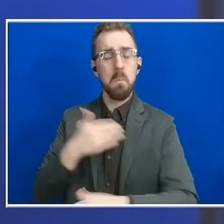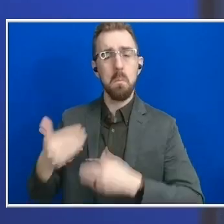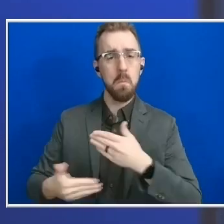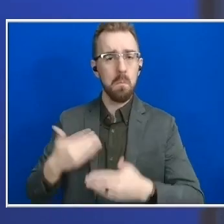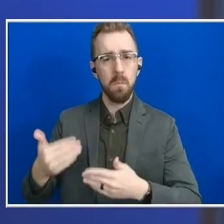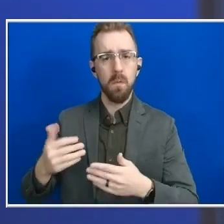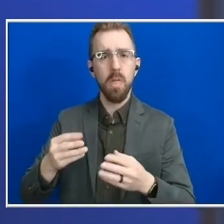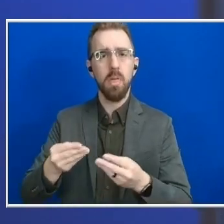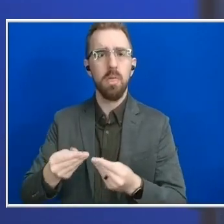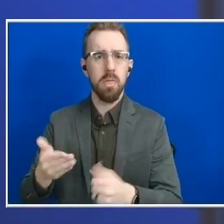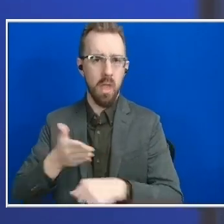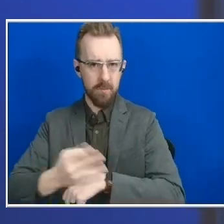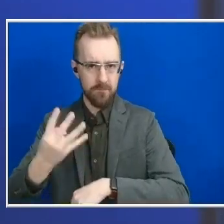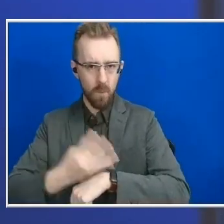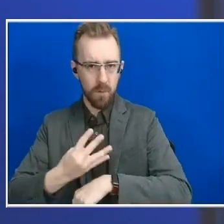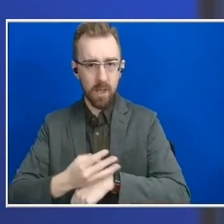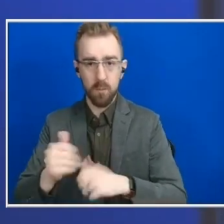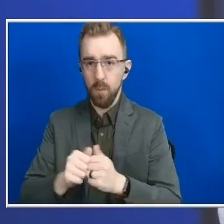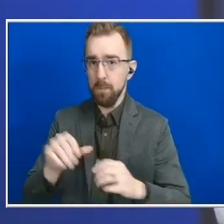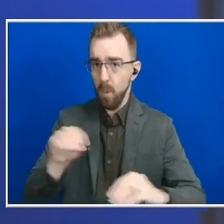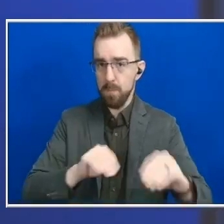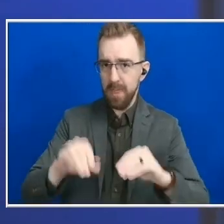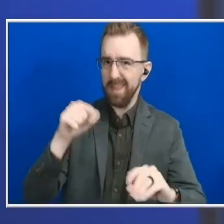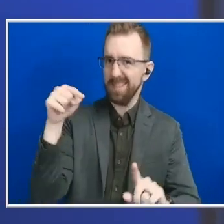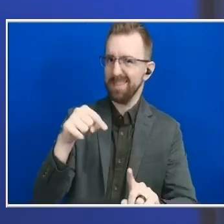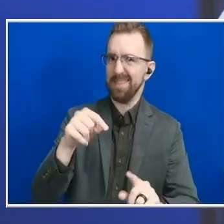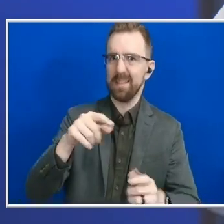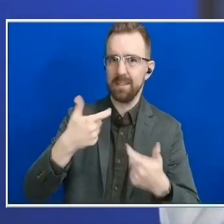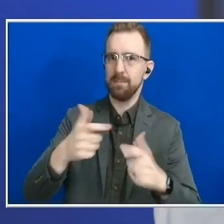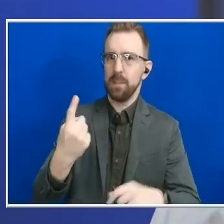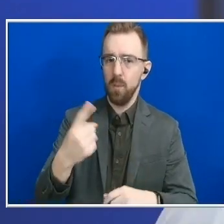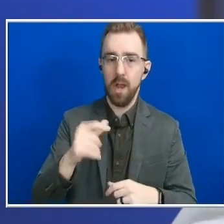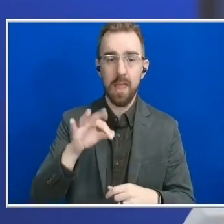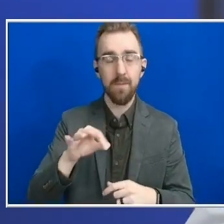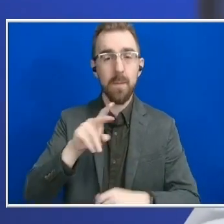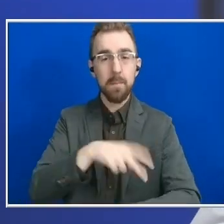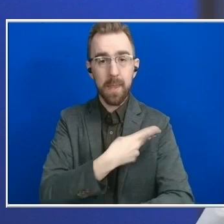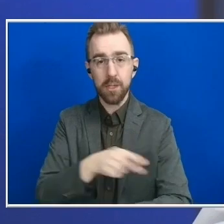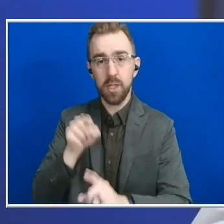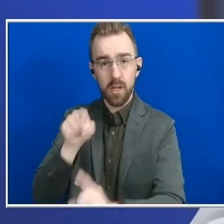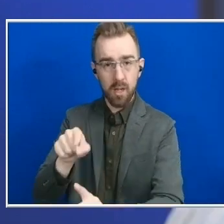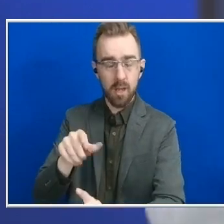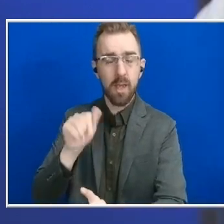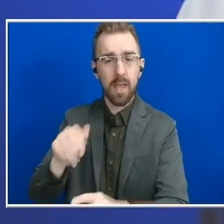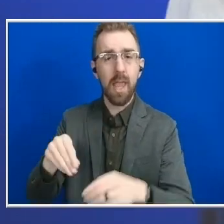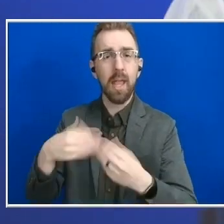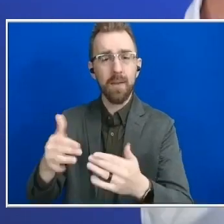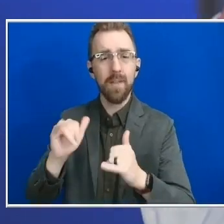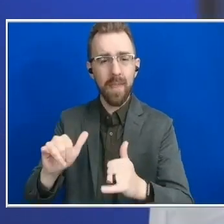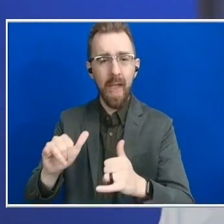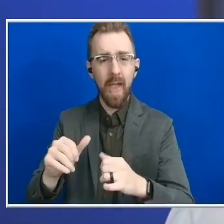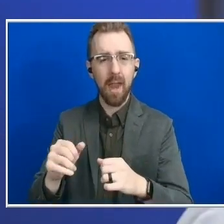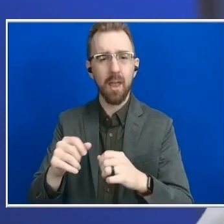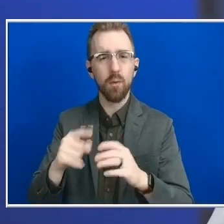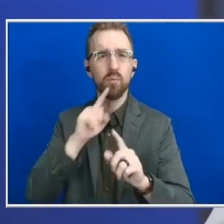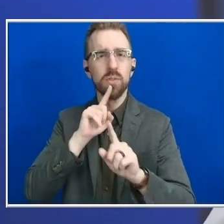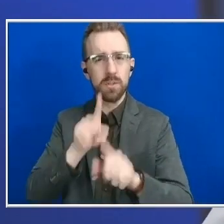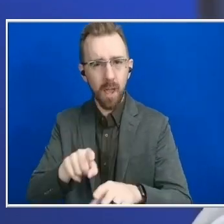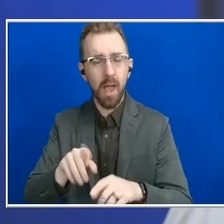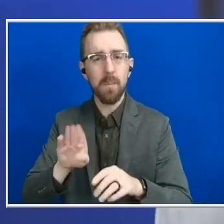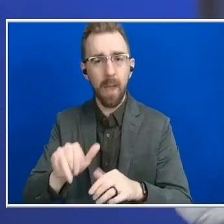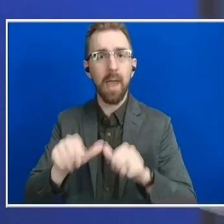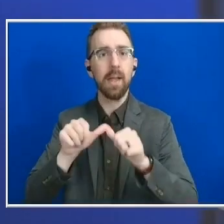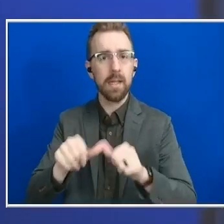especially mobility. If you find that patient, you can give them that durable response by continuously draining the fluid